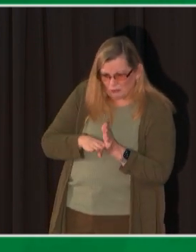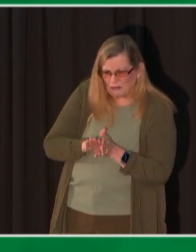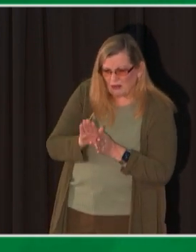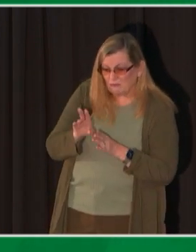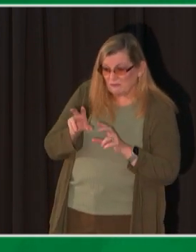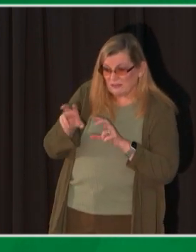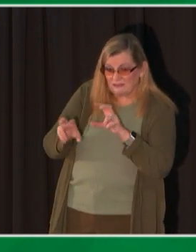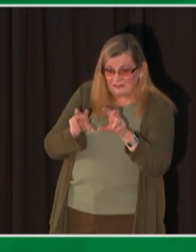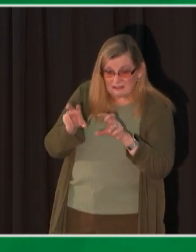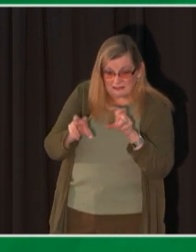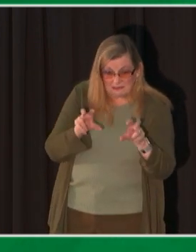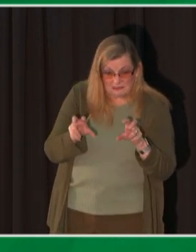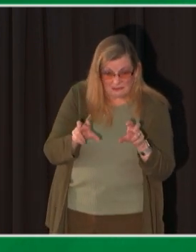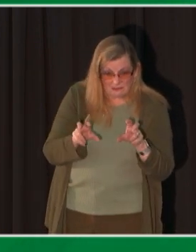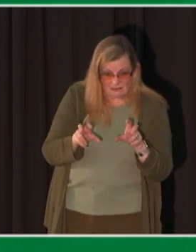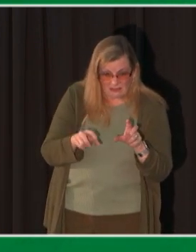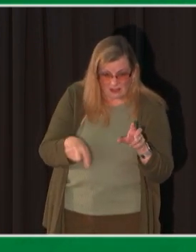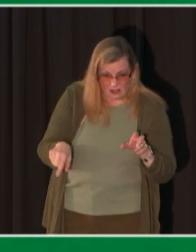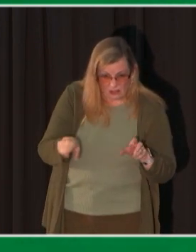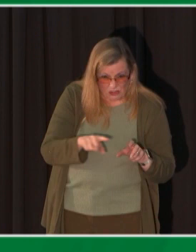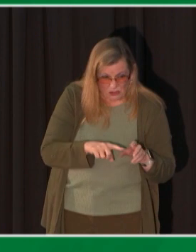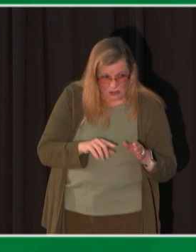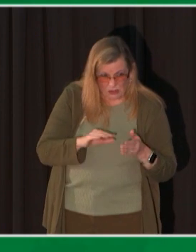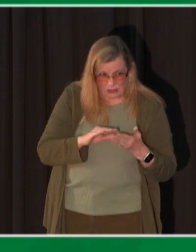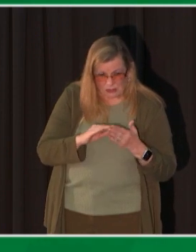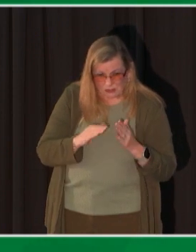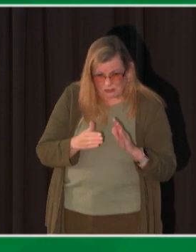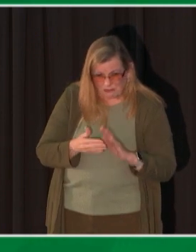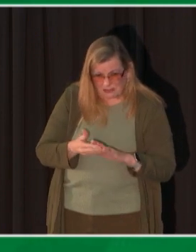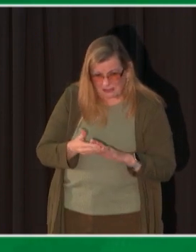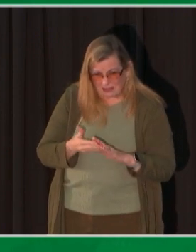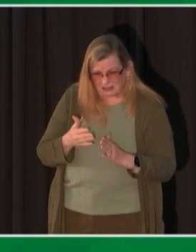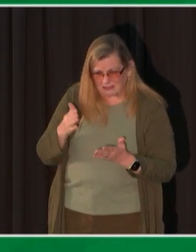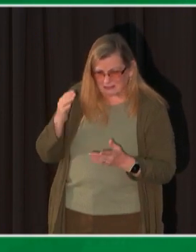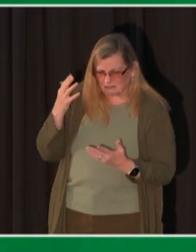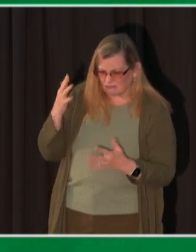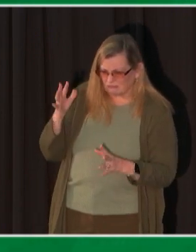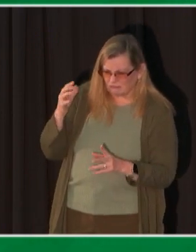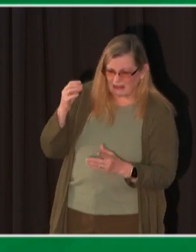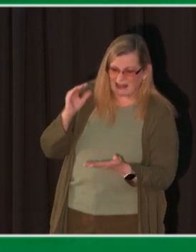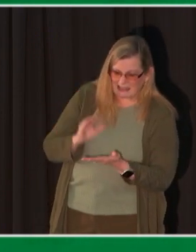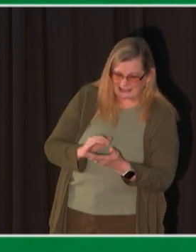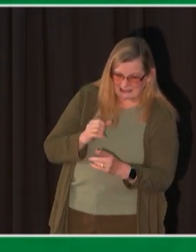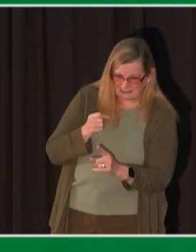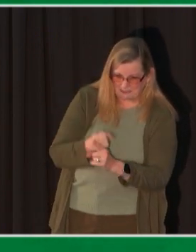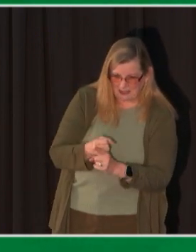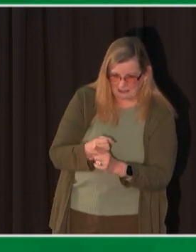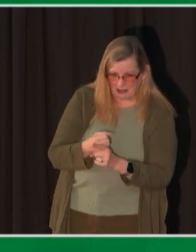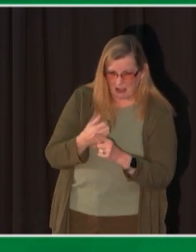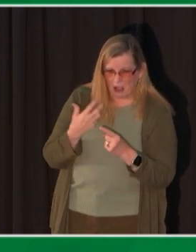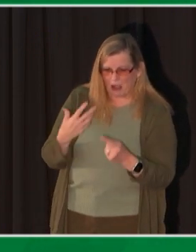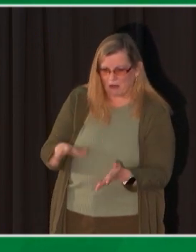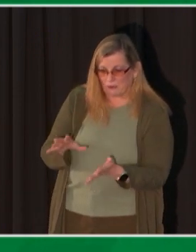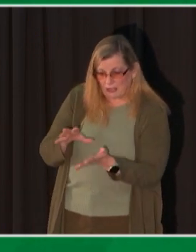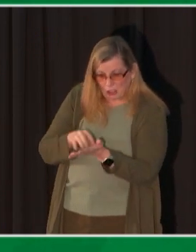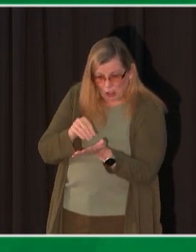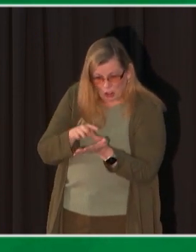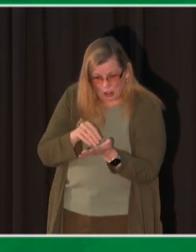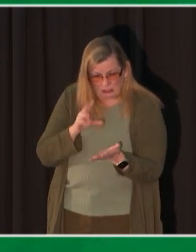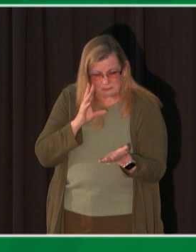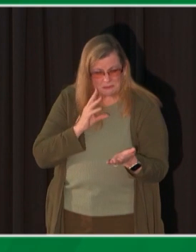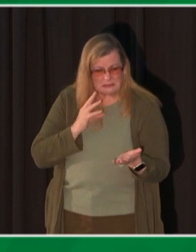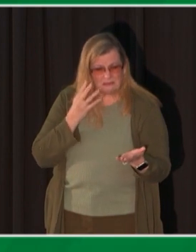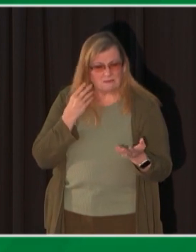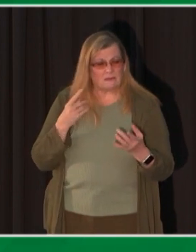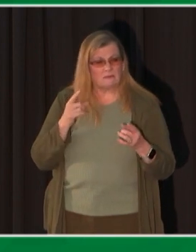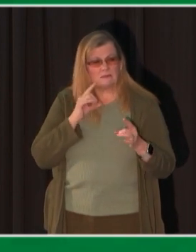disproportionately impacted communities, for example? How do we use what we have learned in this pandemic response to